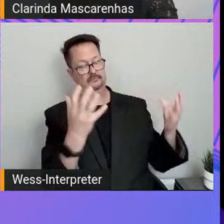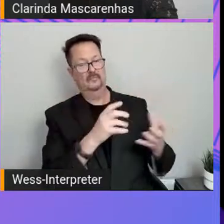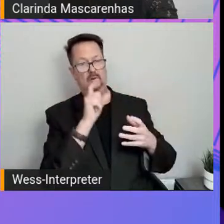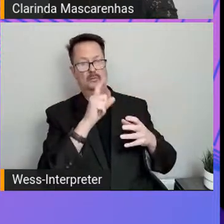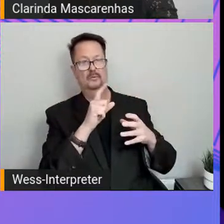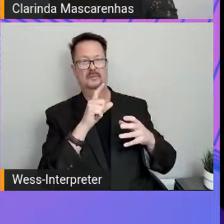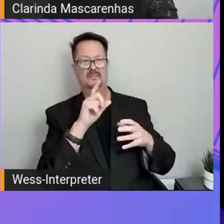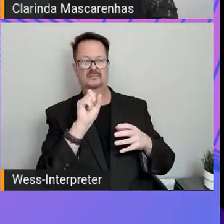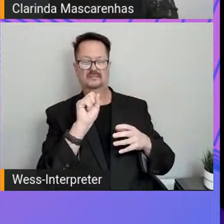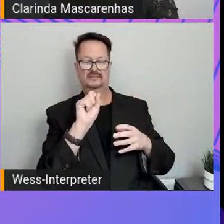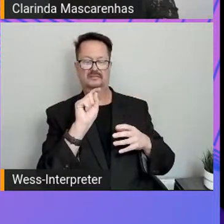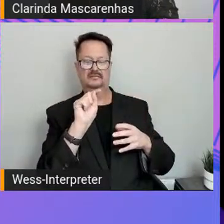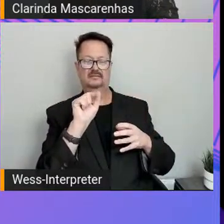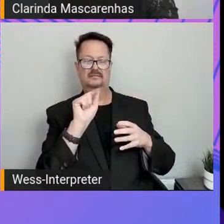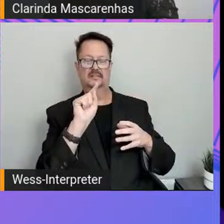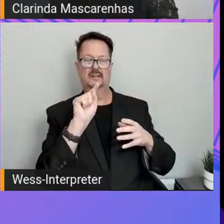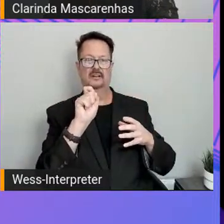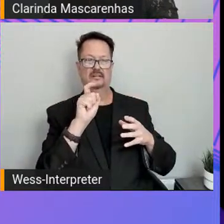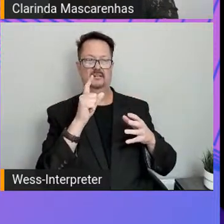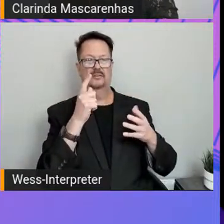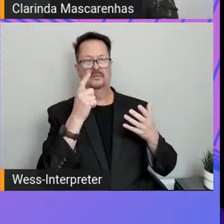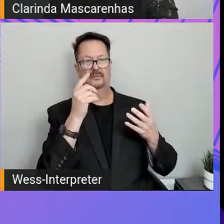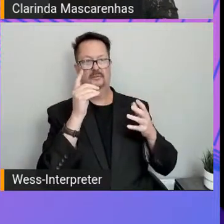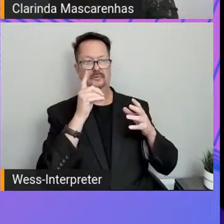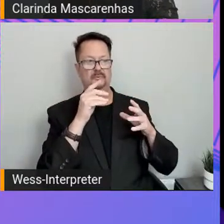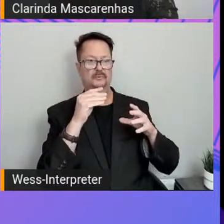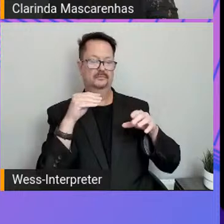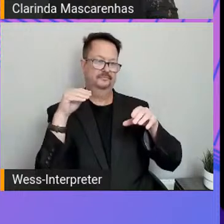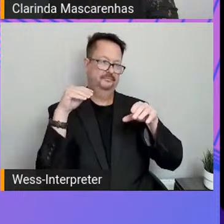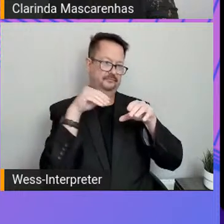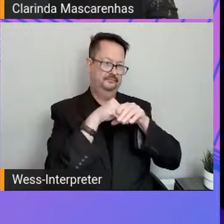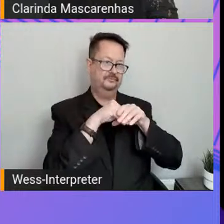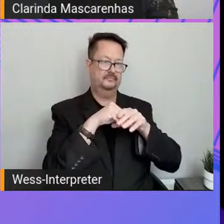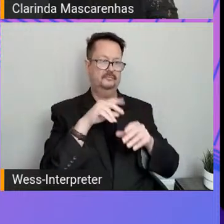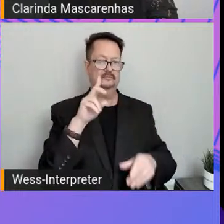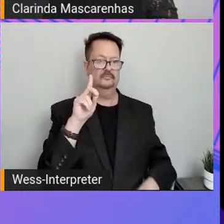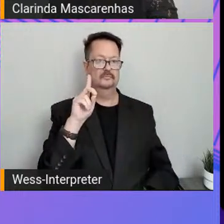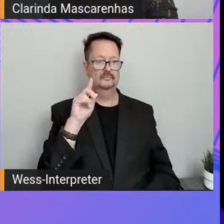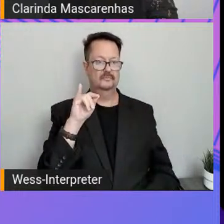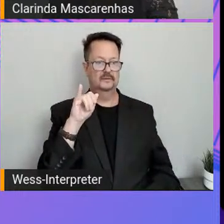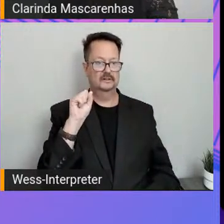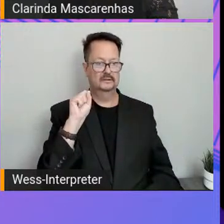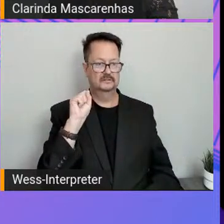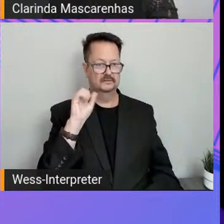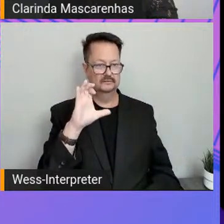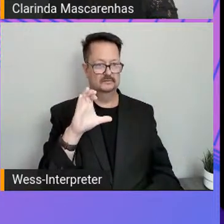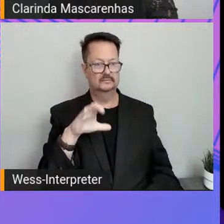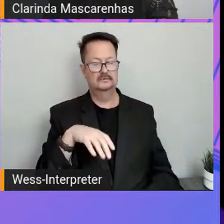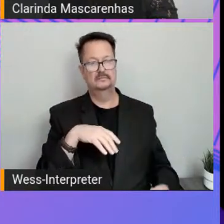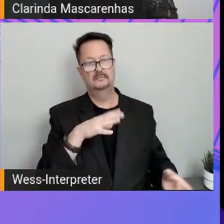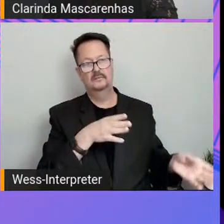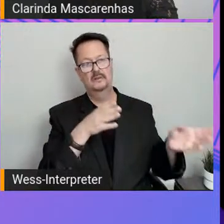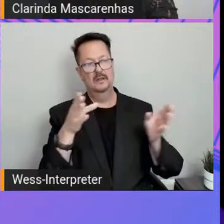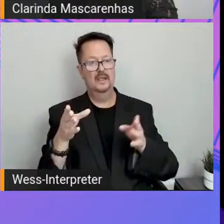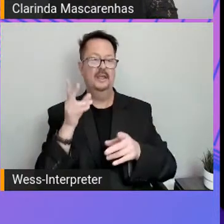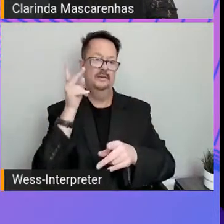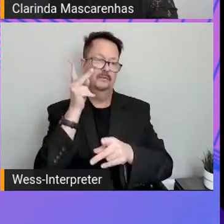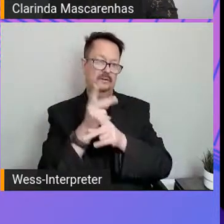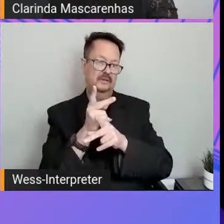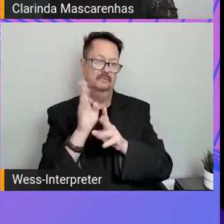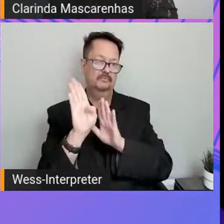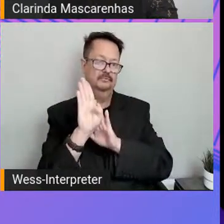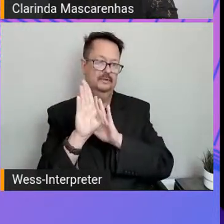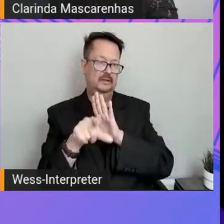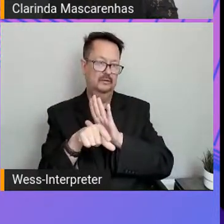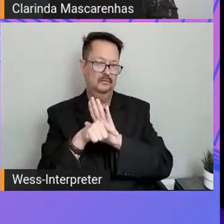or, on a disk. And last but not the least, we also recommend that you keep the background processing to be